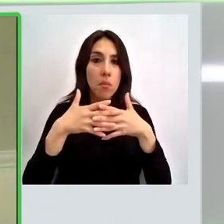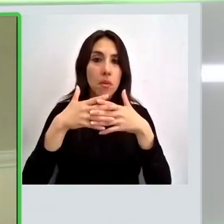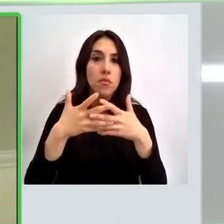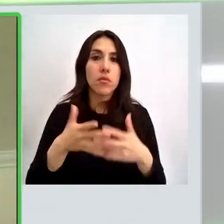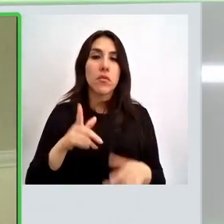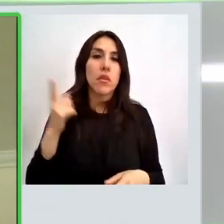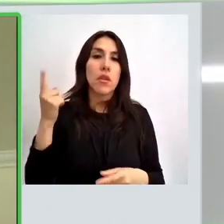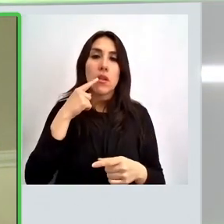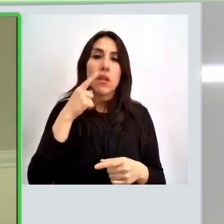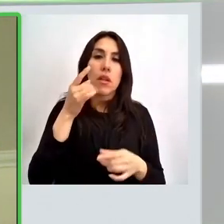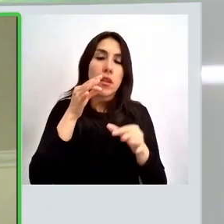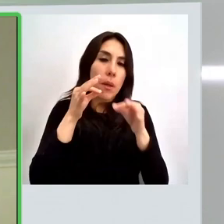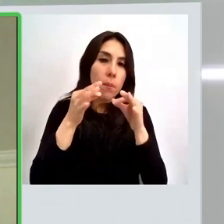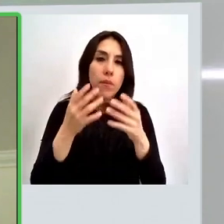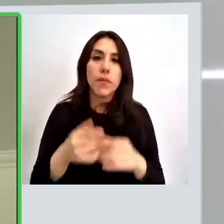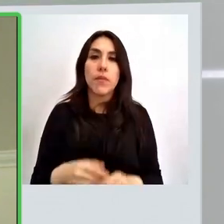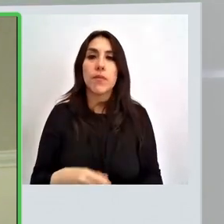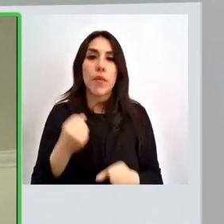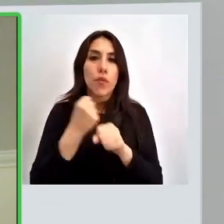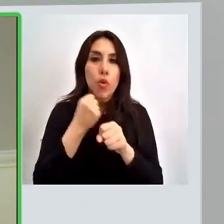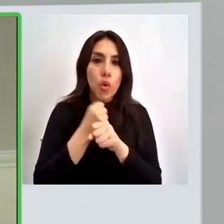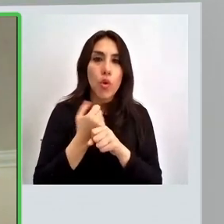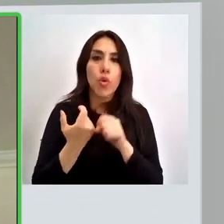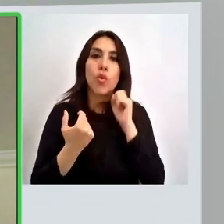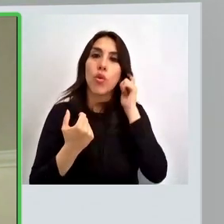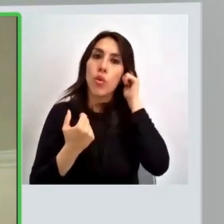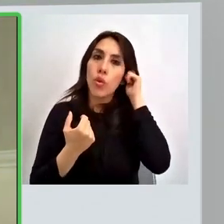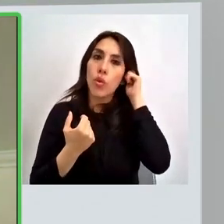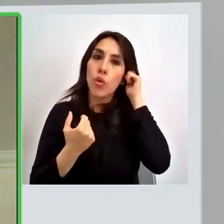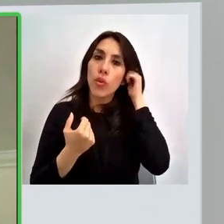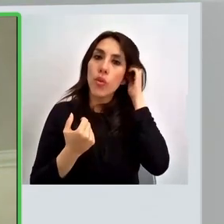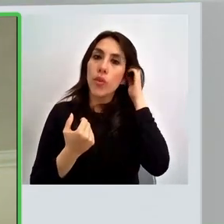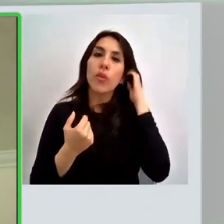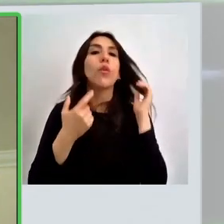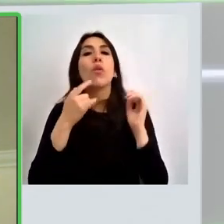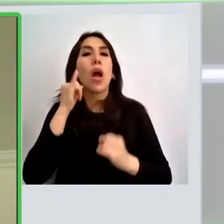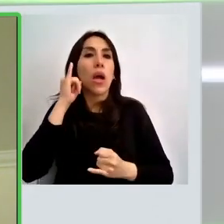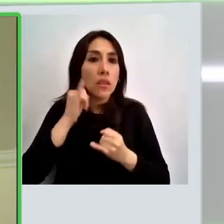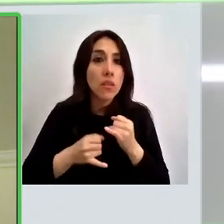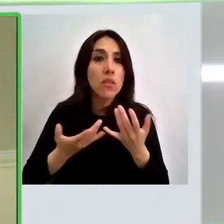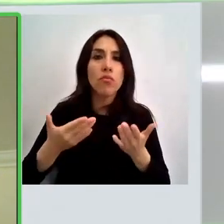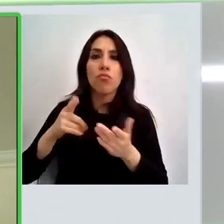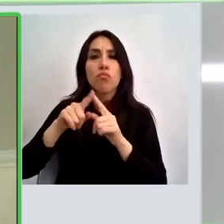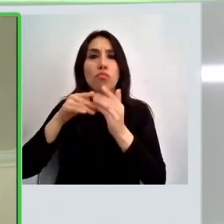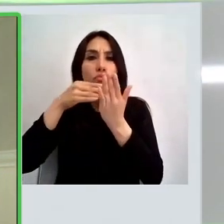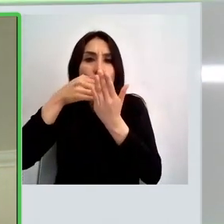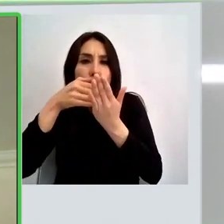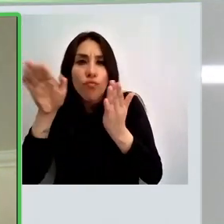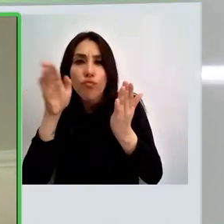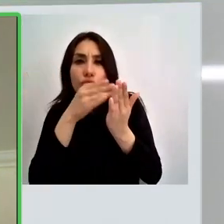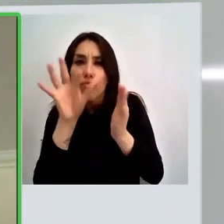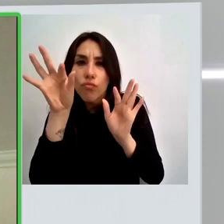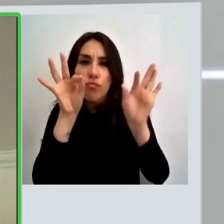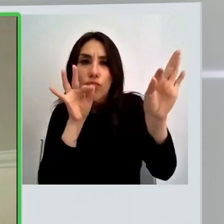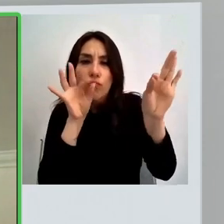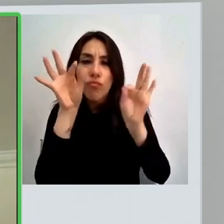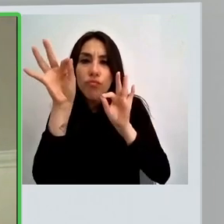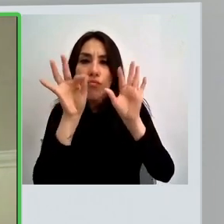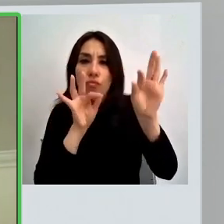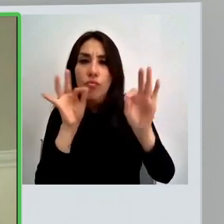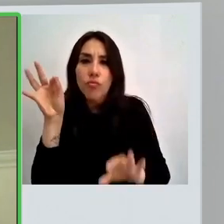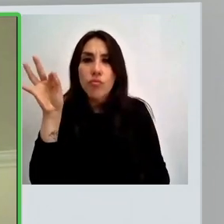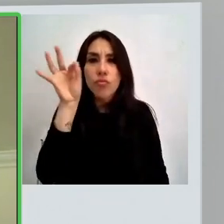end, not a job that's just created for someone with a disability so they can be sort